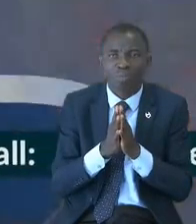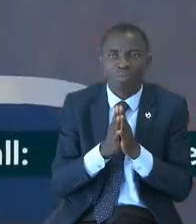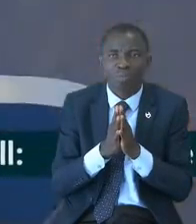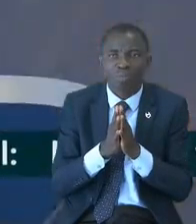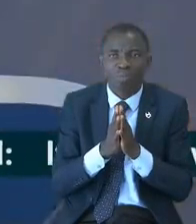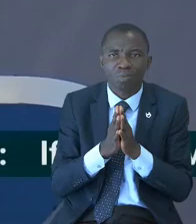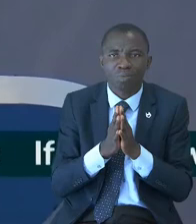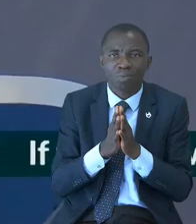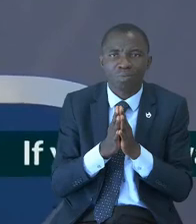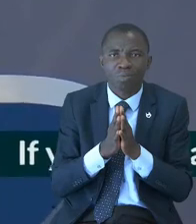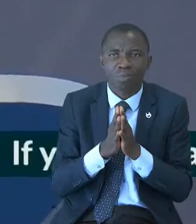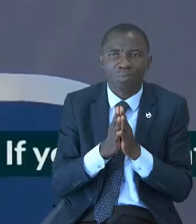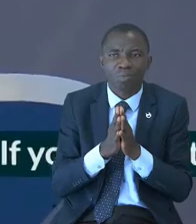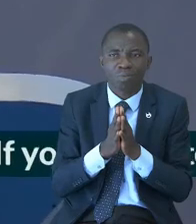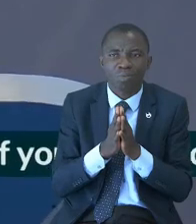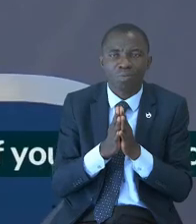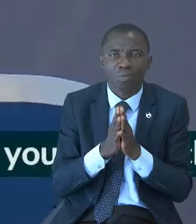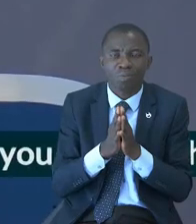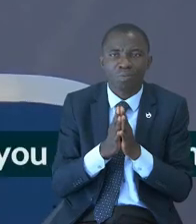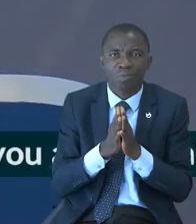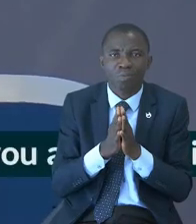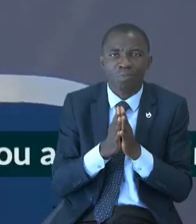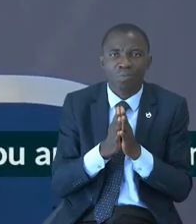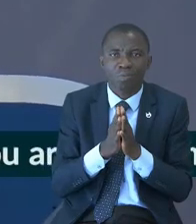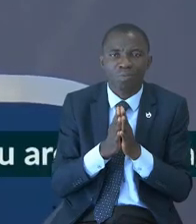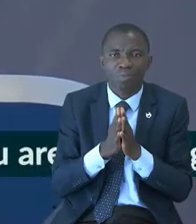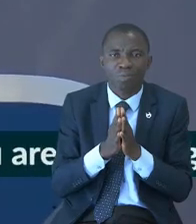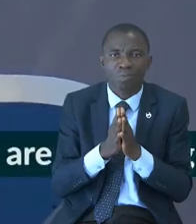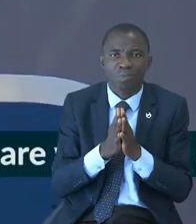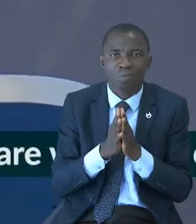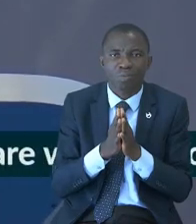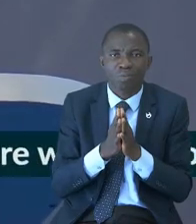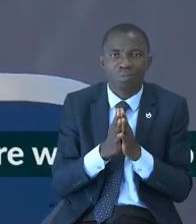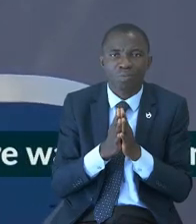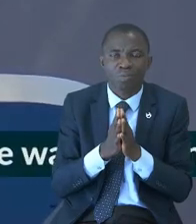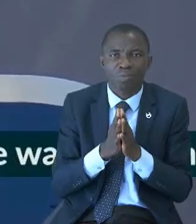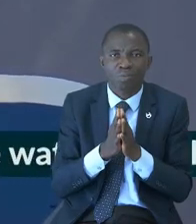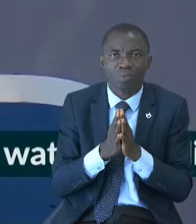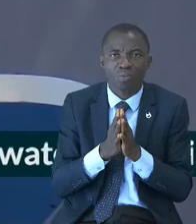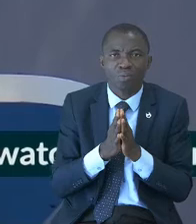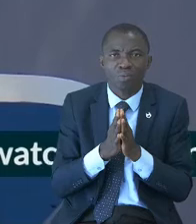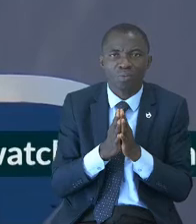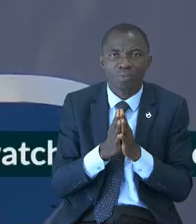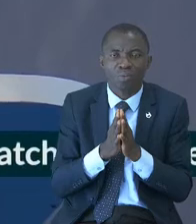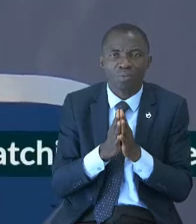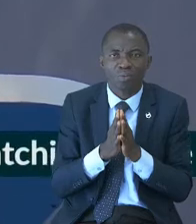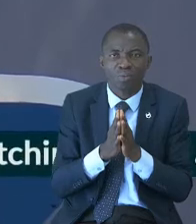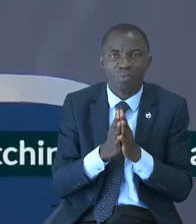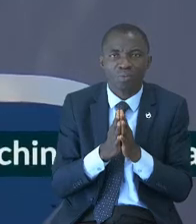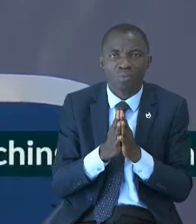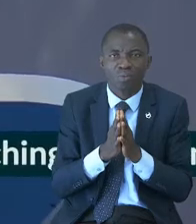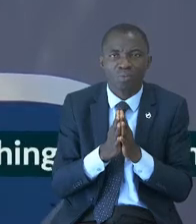side? Far back side. I want to see the flag there that the job there is concluded. Far